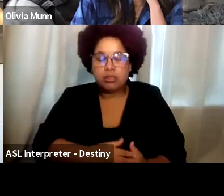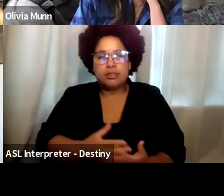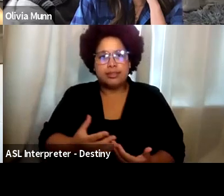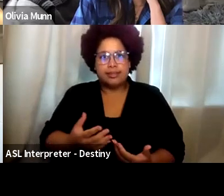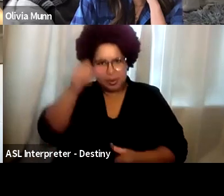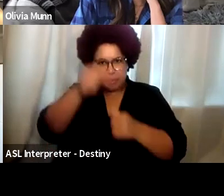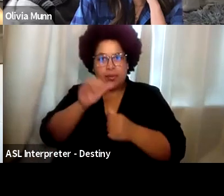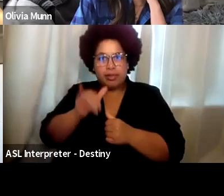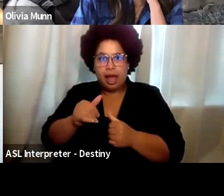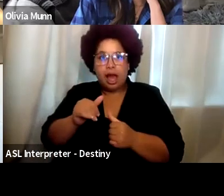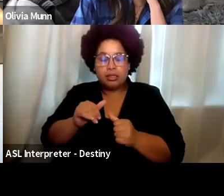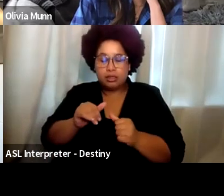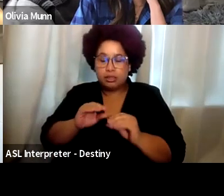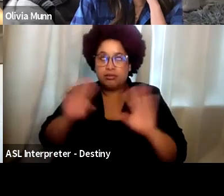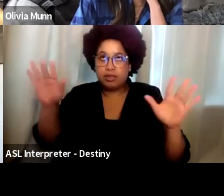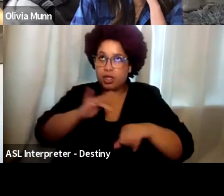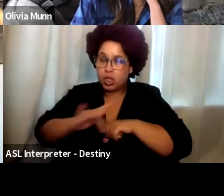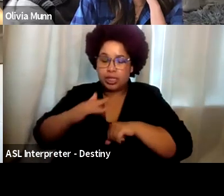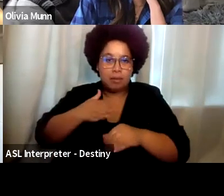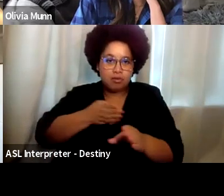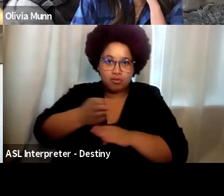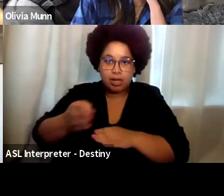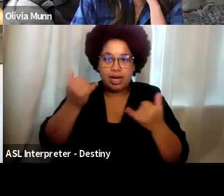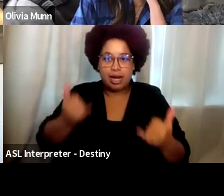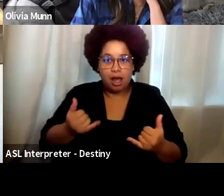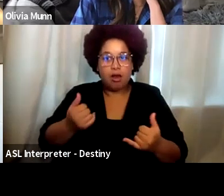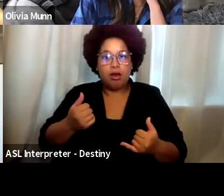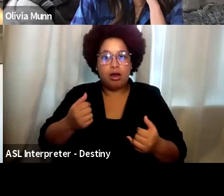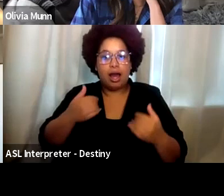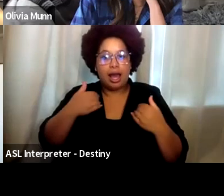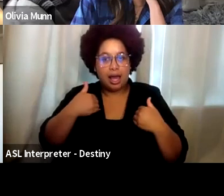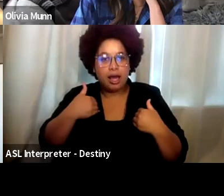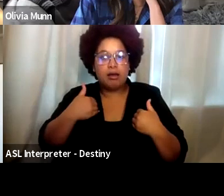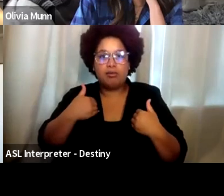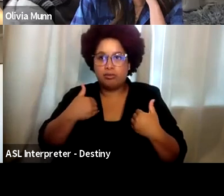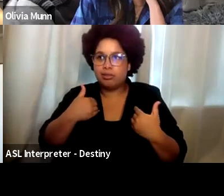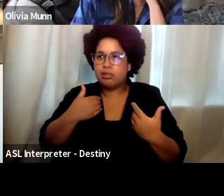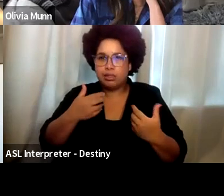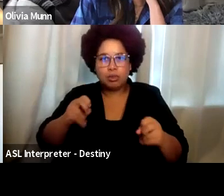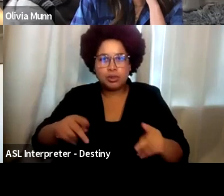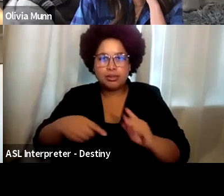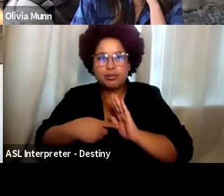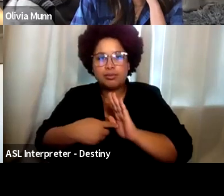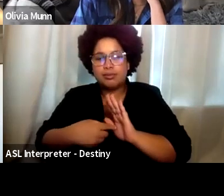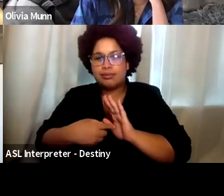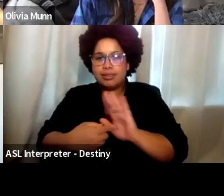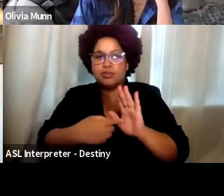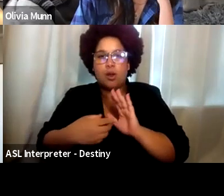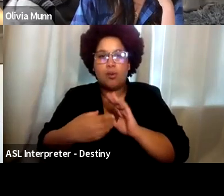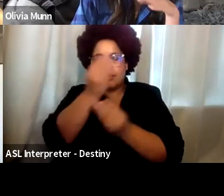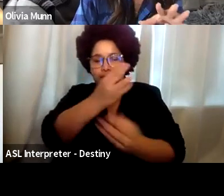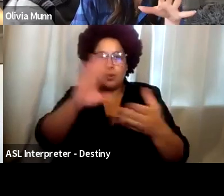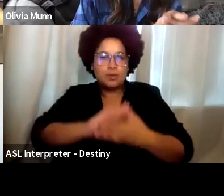I remember that very vividly early in my career, to now being able to have the privilege of telling people's stories. So that's what keeps me going.